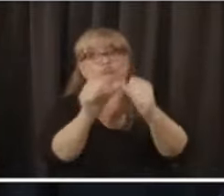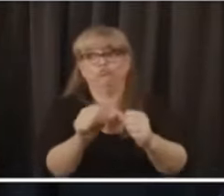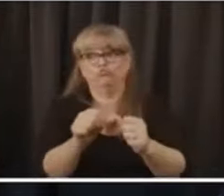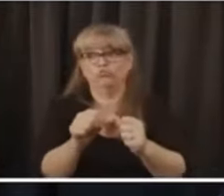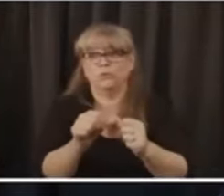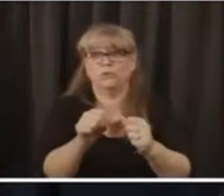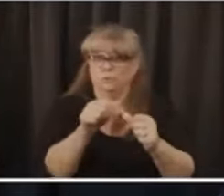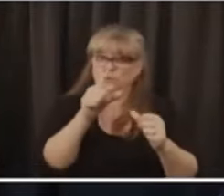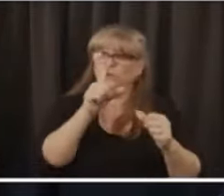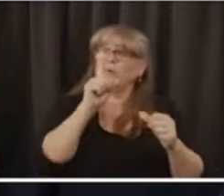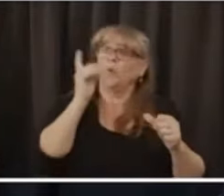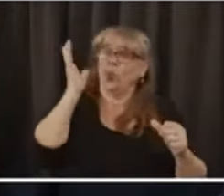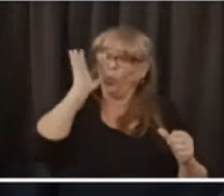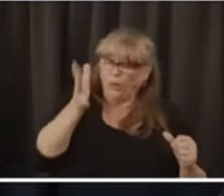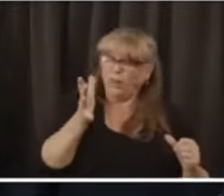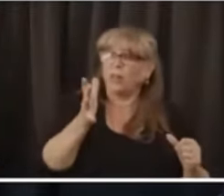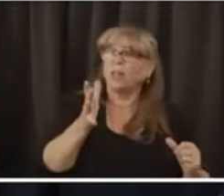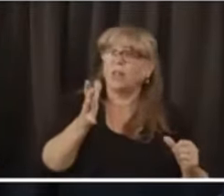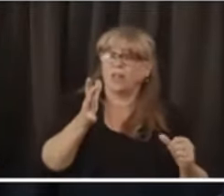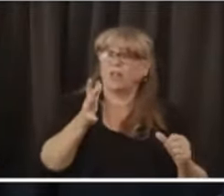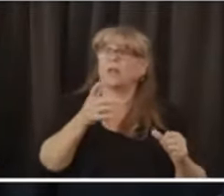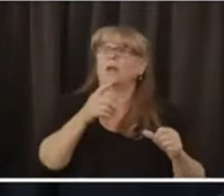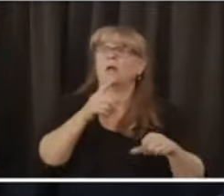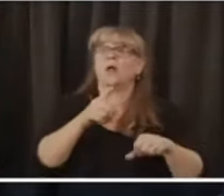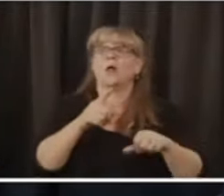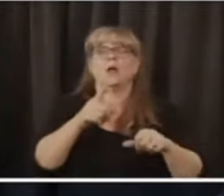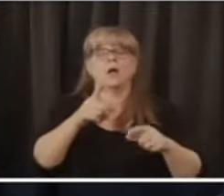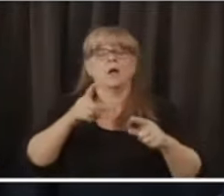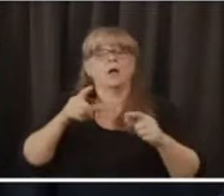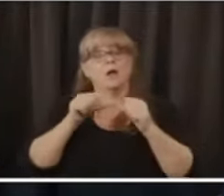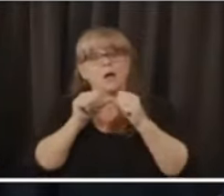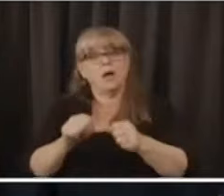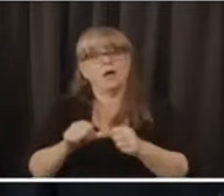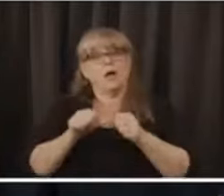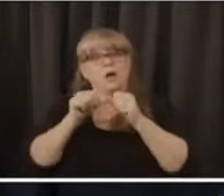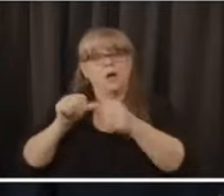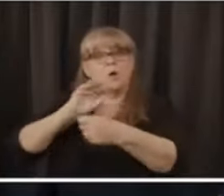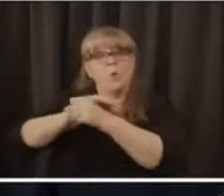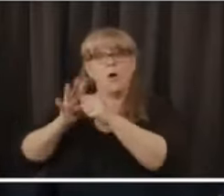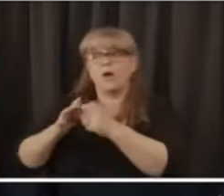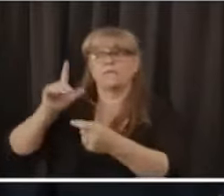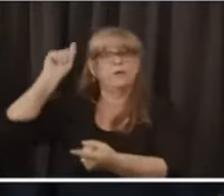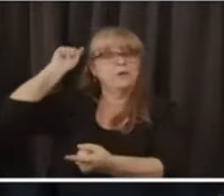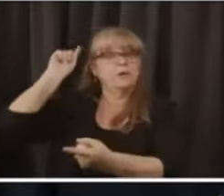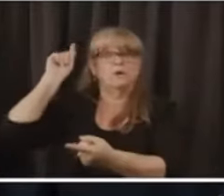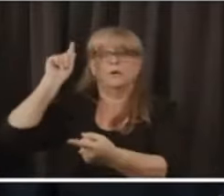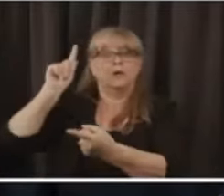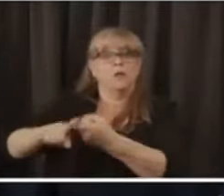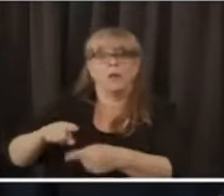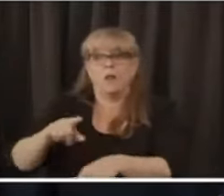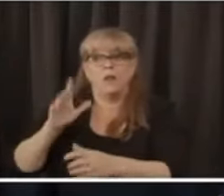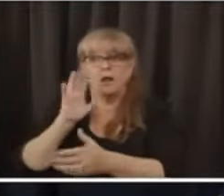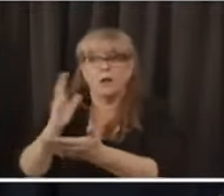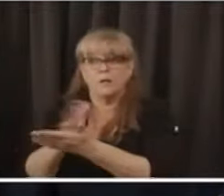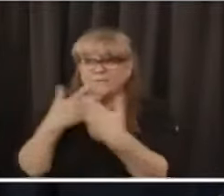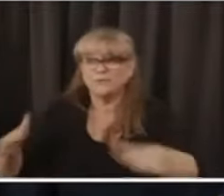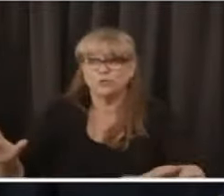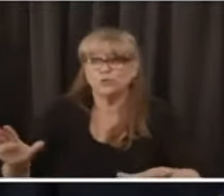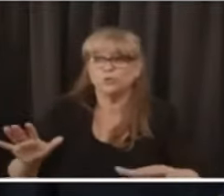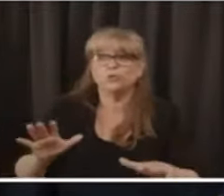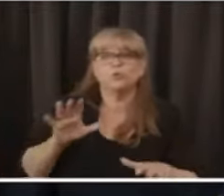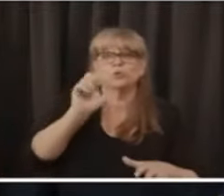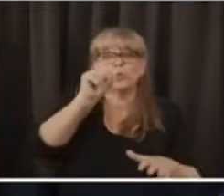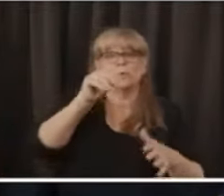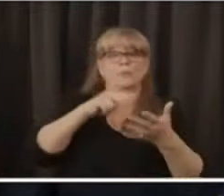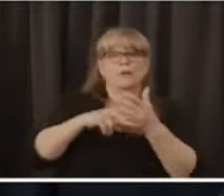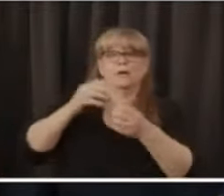of the pandemic? And things just kind of... Well, I think what it shows is the pandemic will end at different times in different communities. To be clear, it